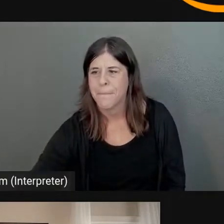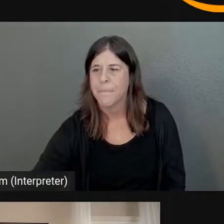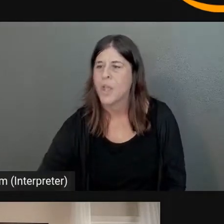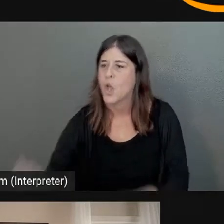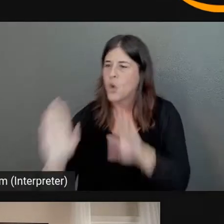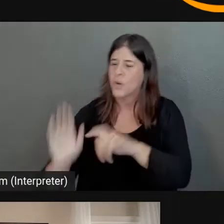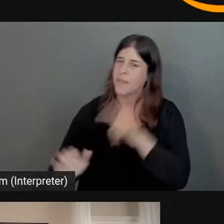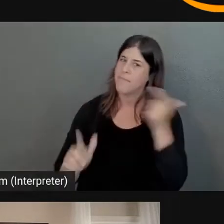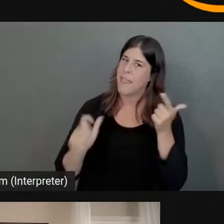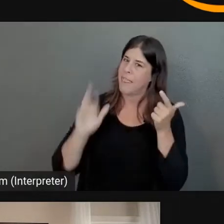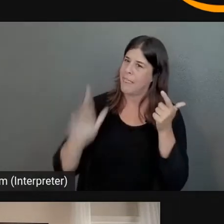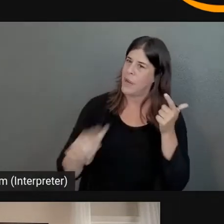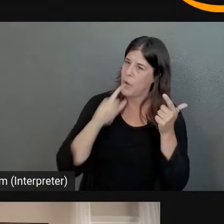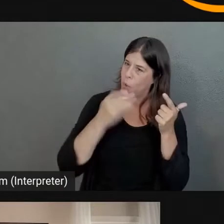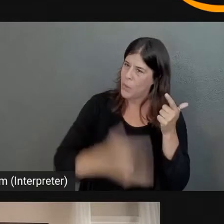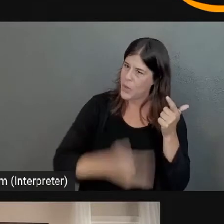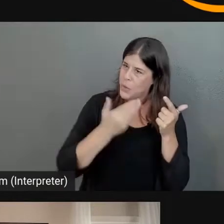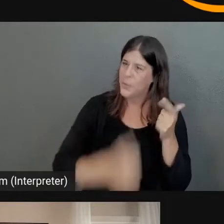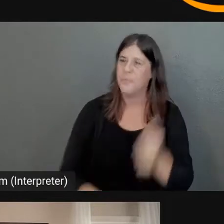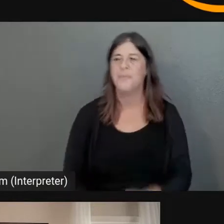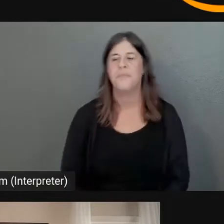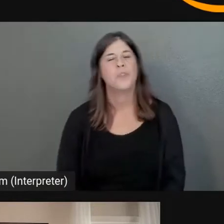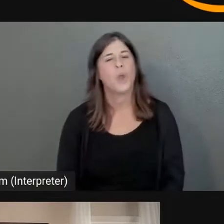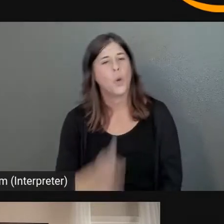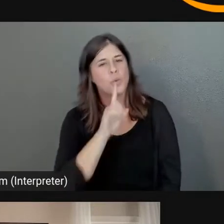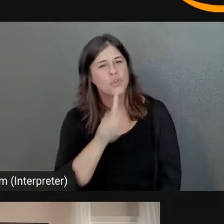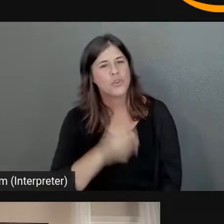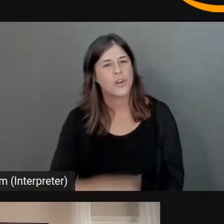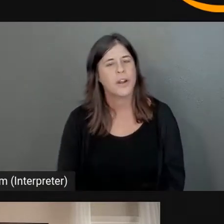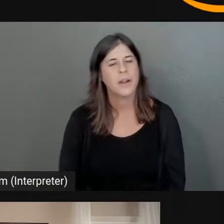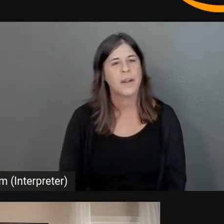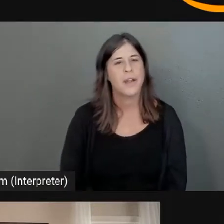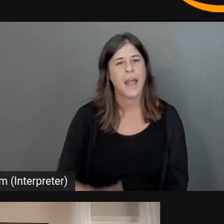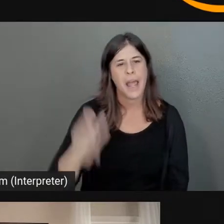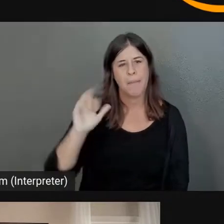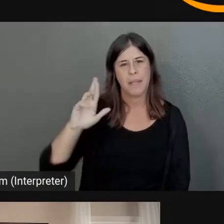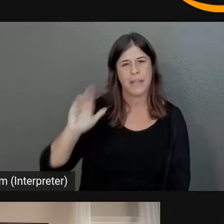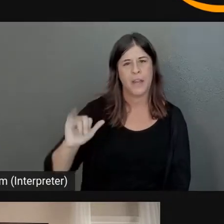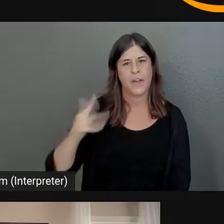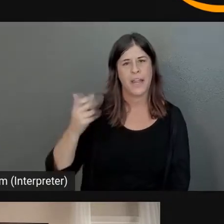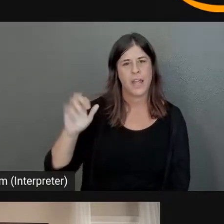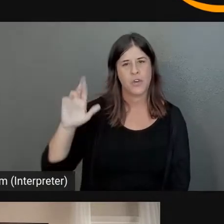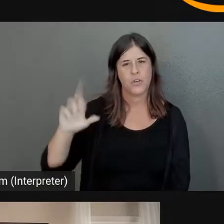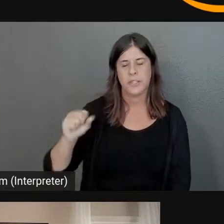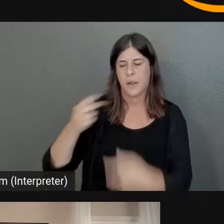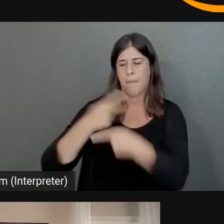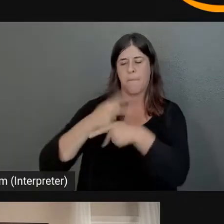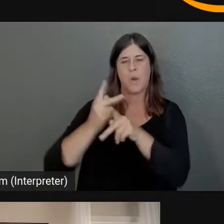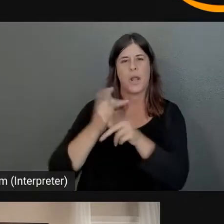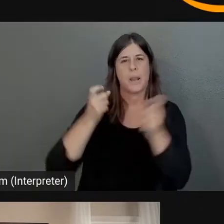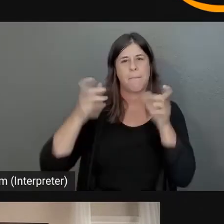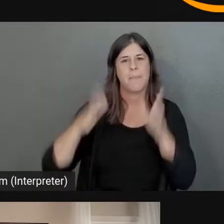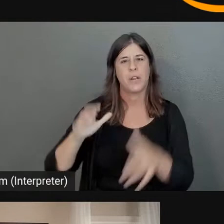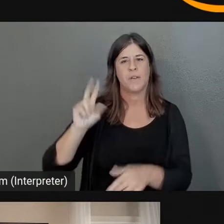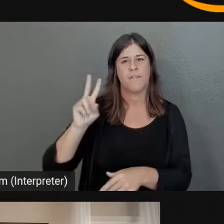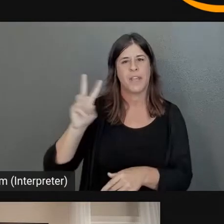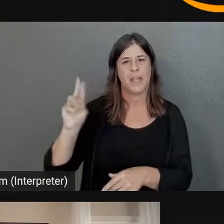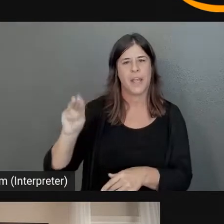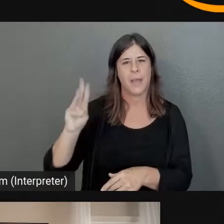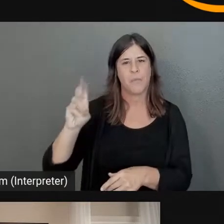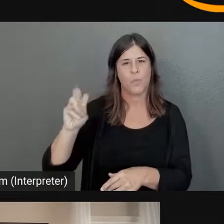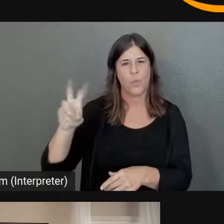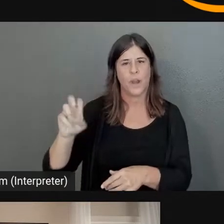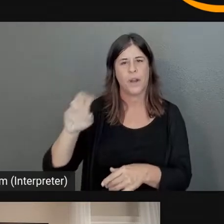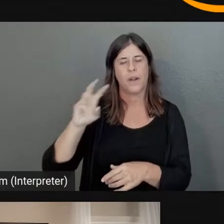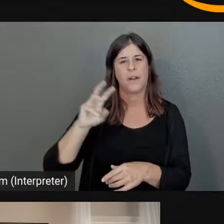very quickly who you are? Sure. I'm Larry Henderson, product manager with VMware Cloud on AWS